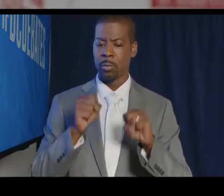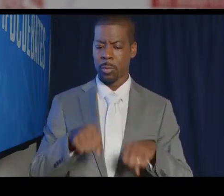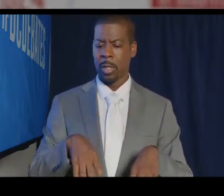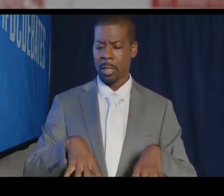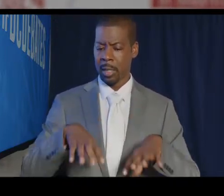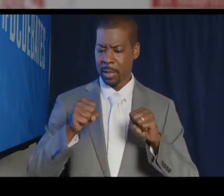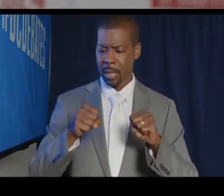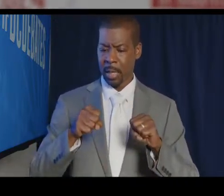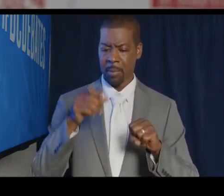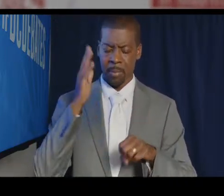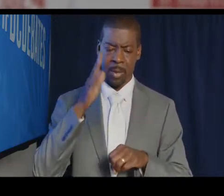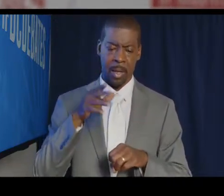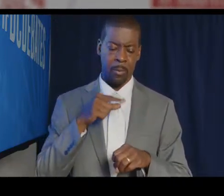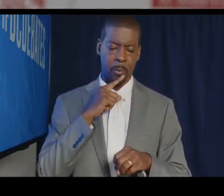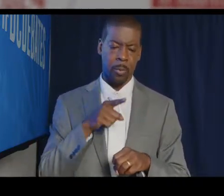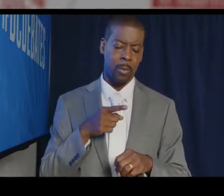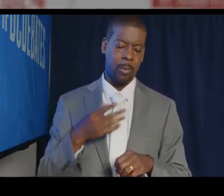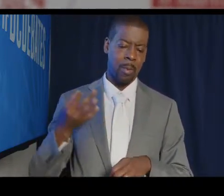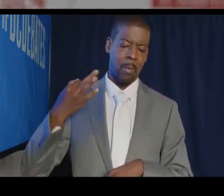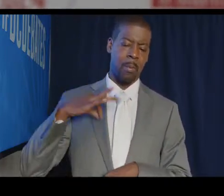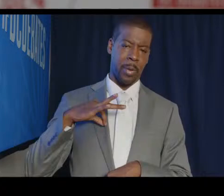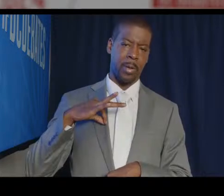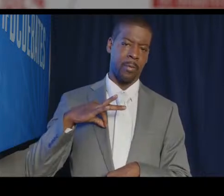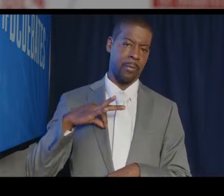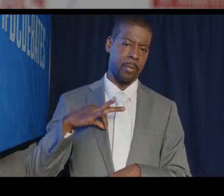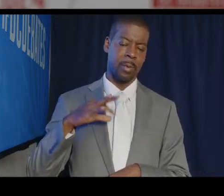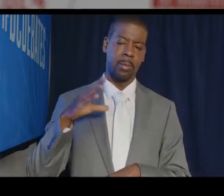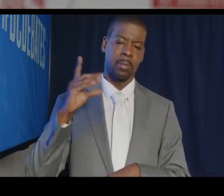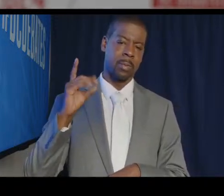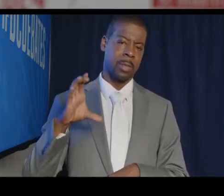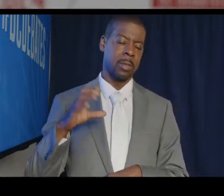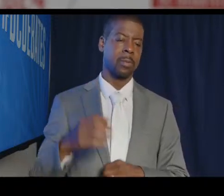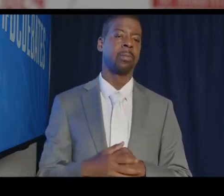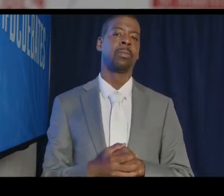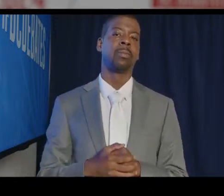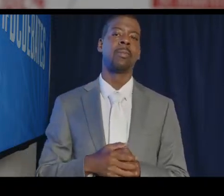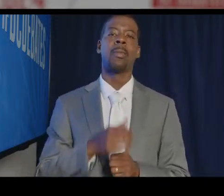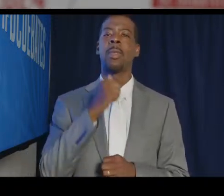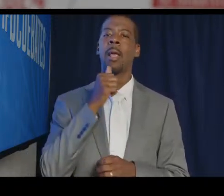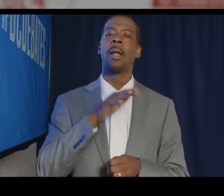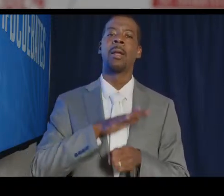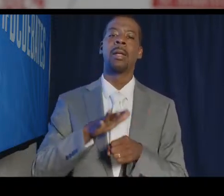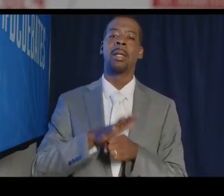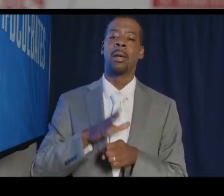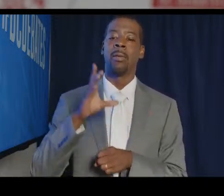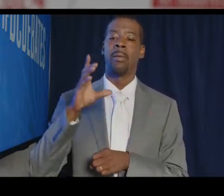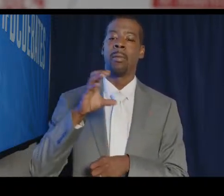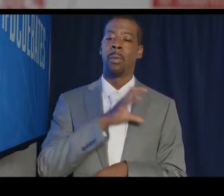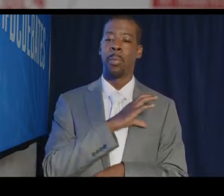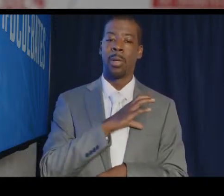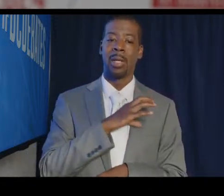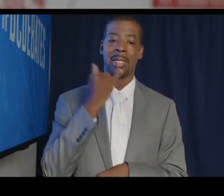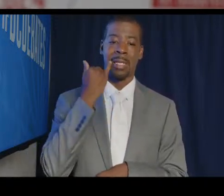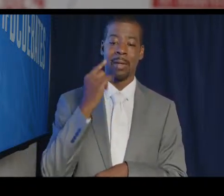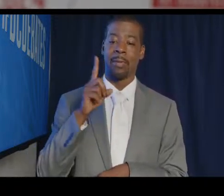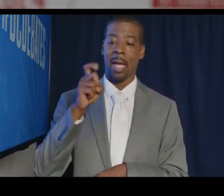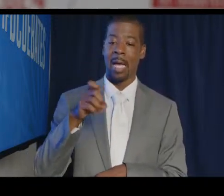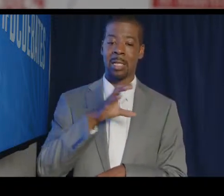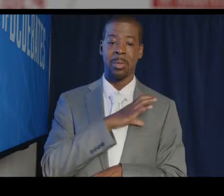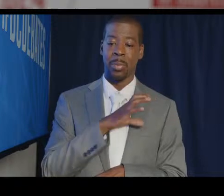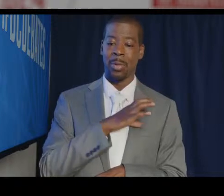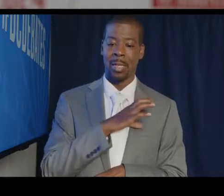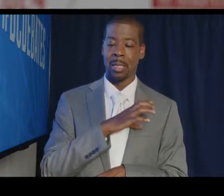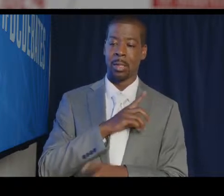our resources better, and that's what we have to do. We don't have enough police if we keep asking police to do things that don't require